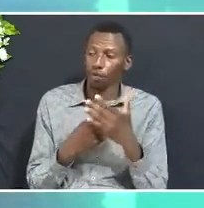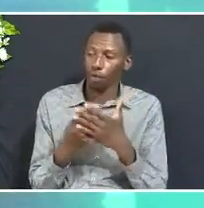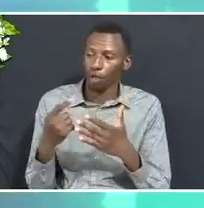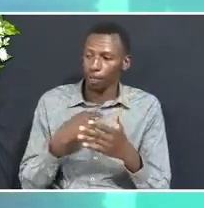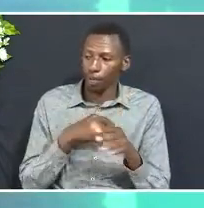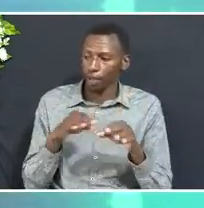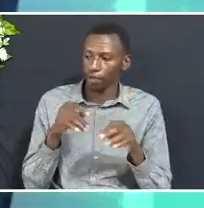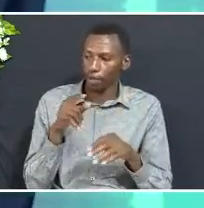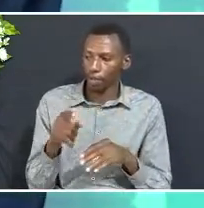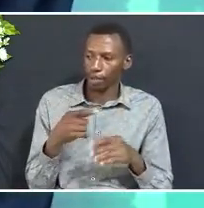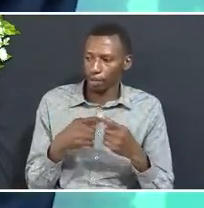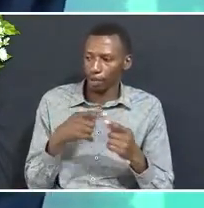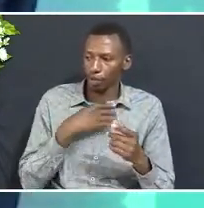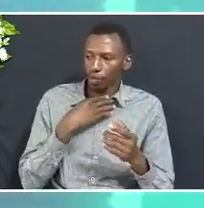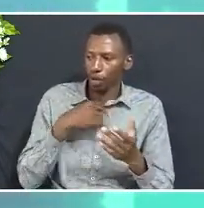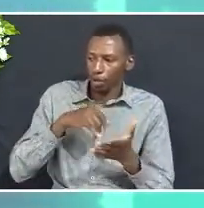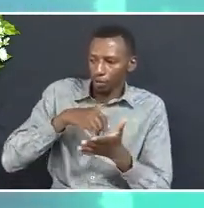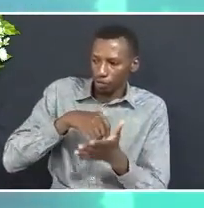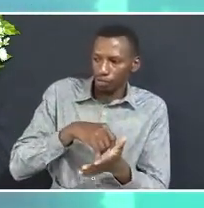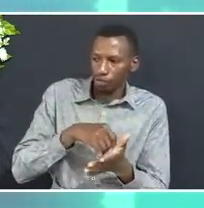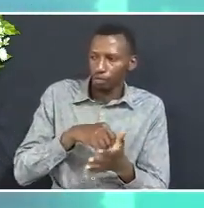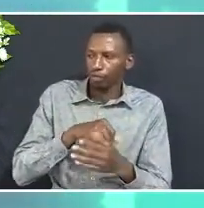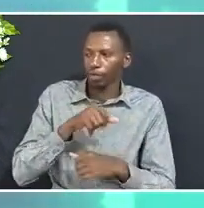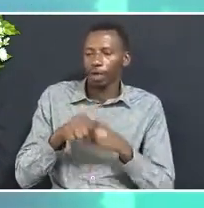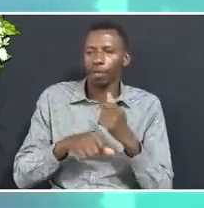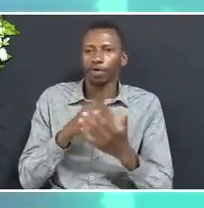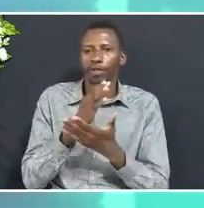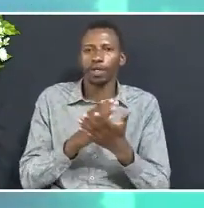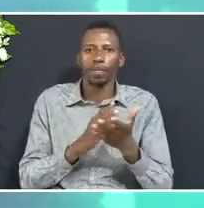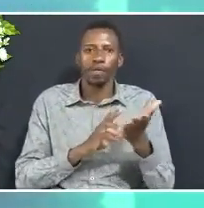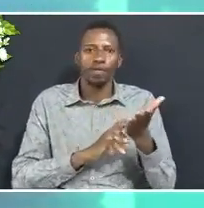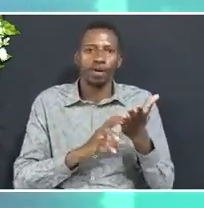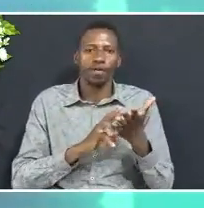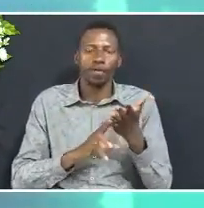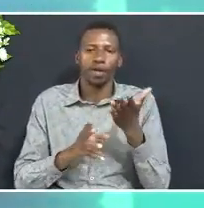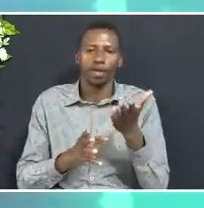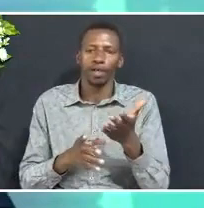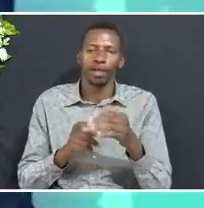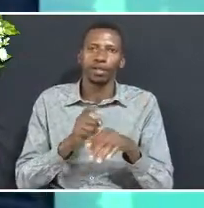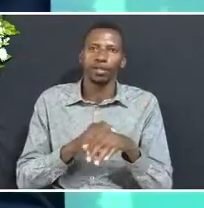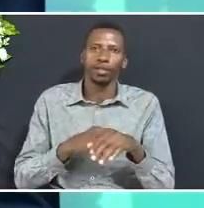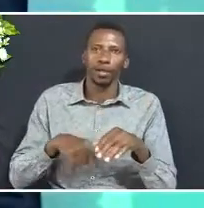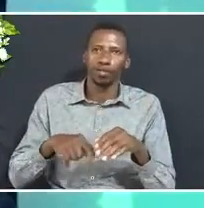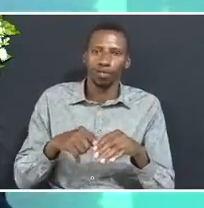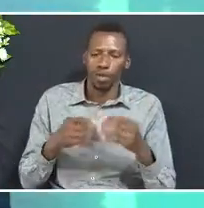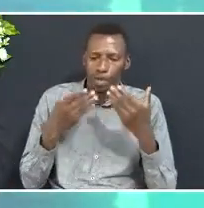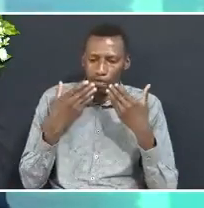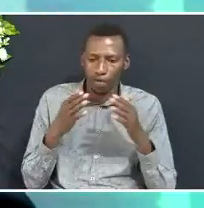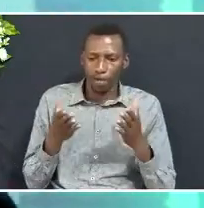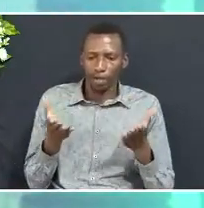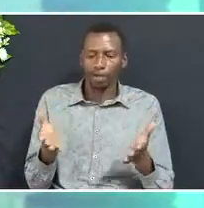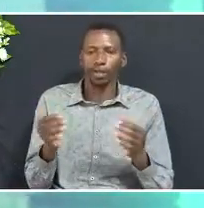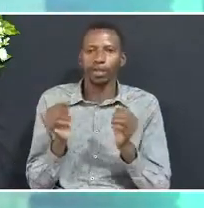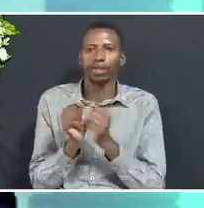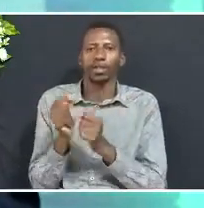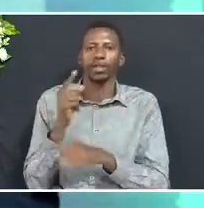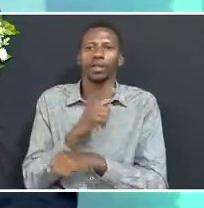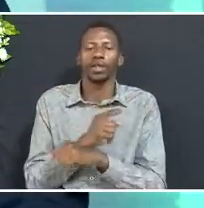I want to emphasize on some verses here as we do a conclusion of these 10 days of